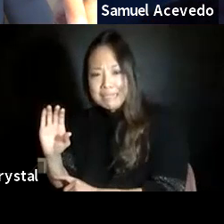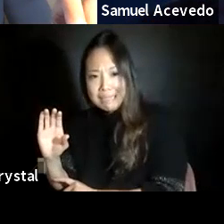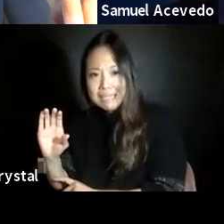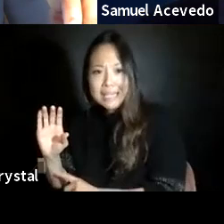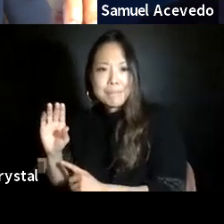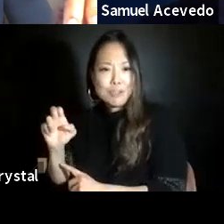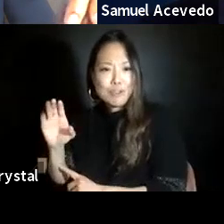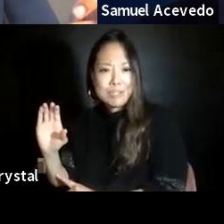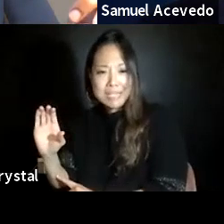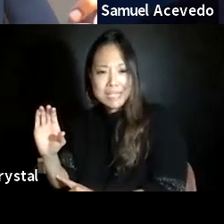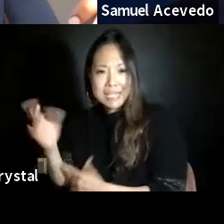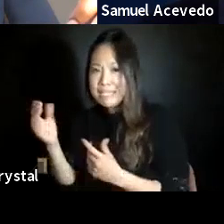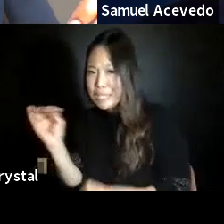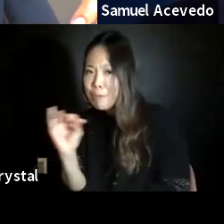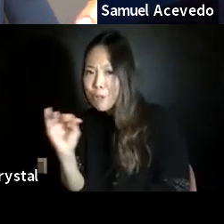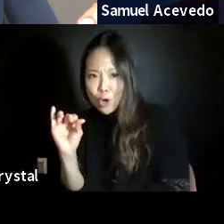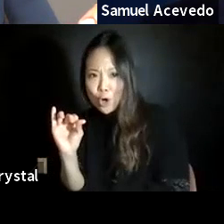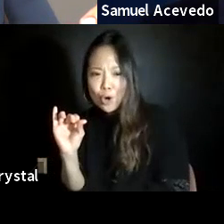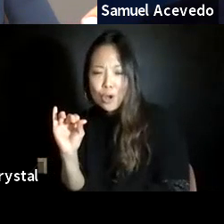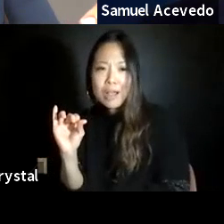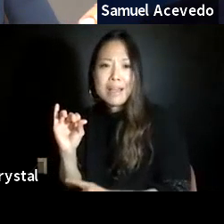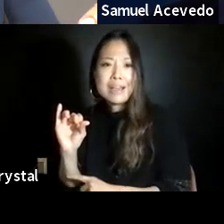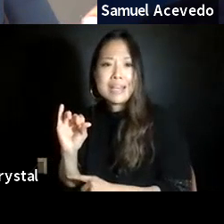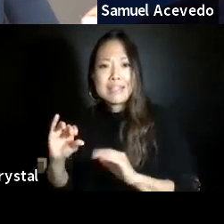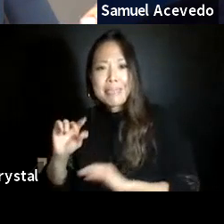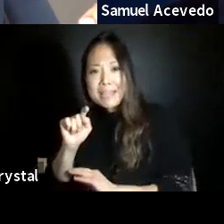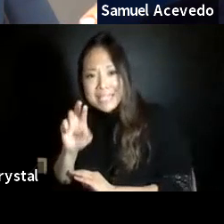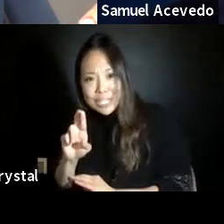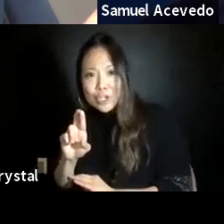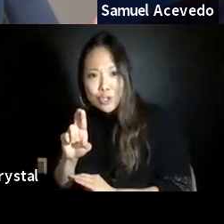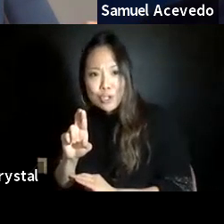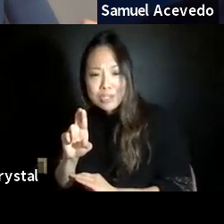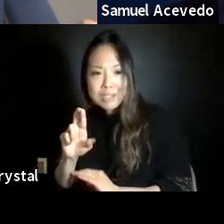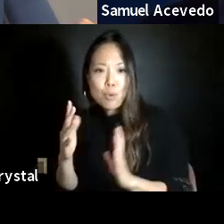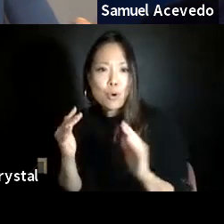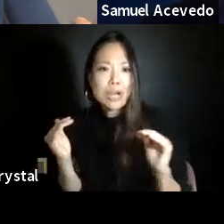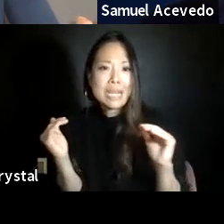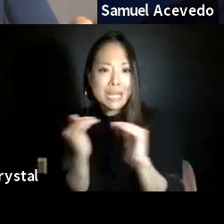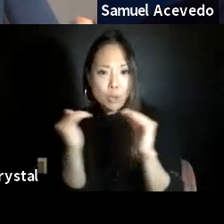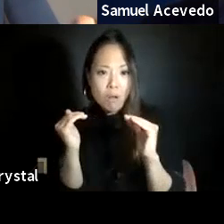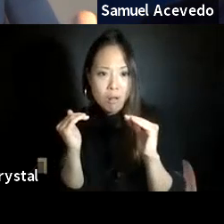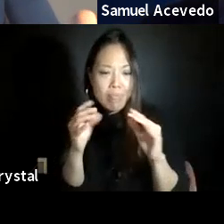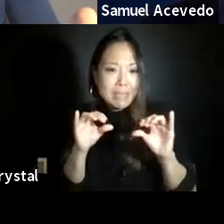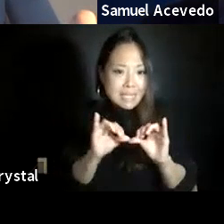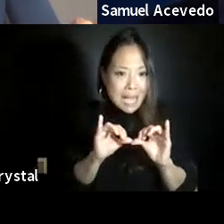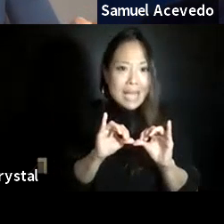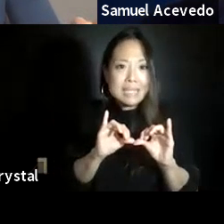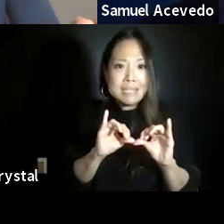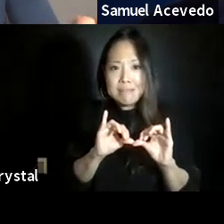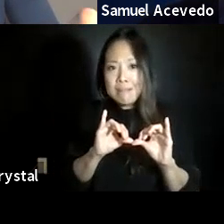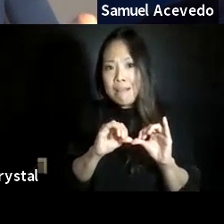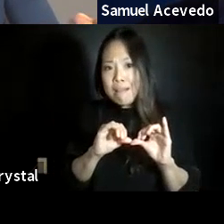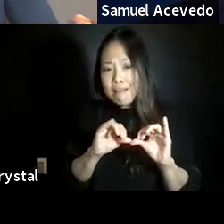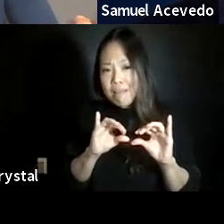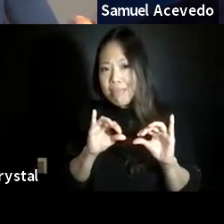with. I think that was what they were equal. Remember, because Mr. Krieger had the question